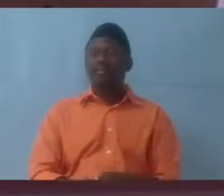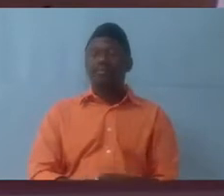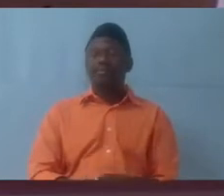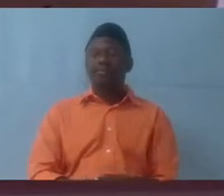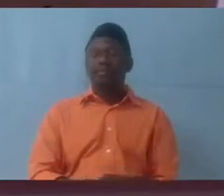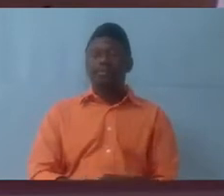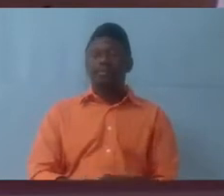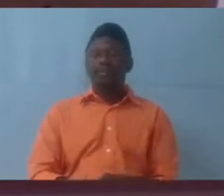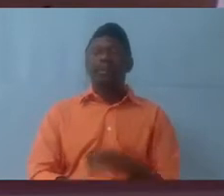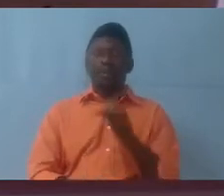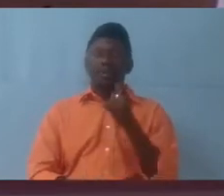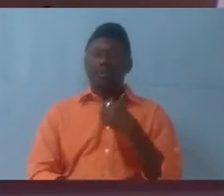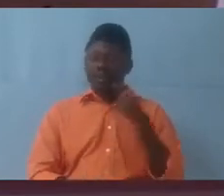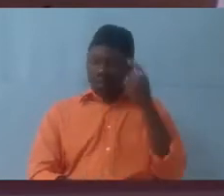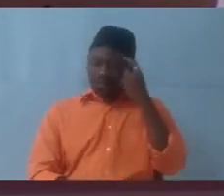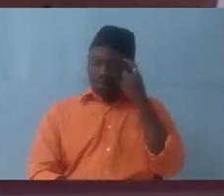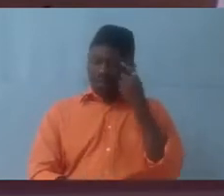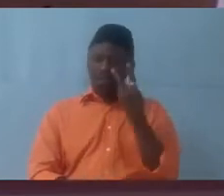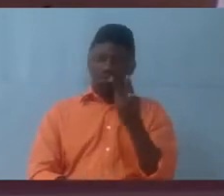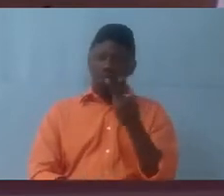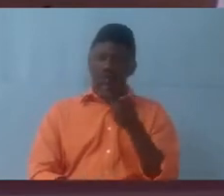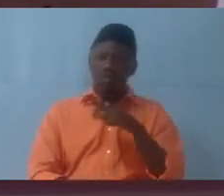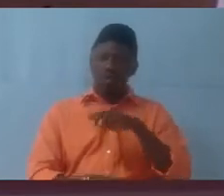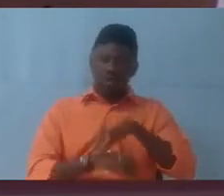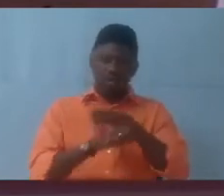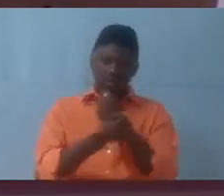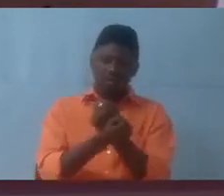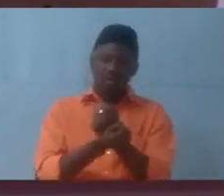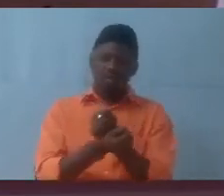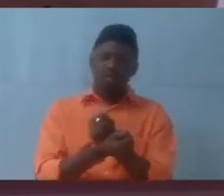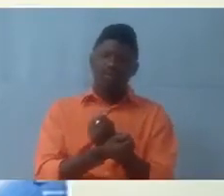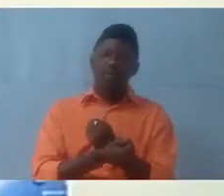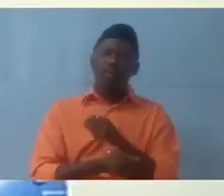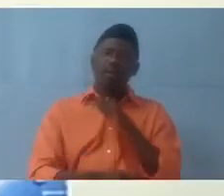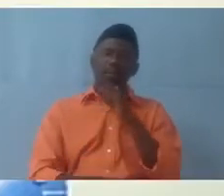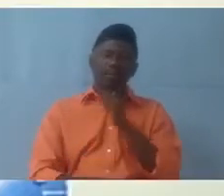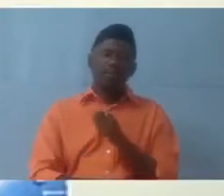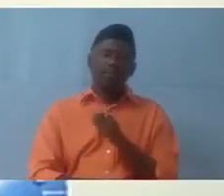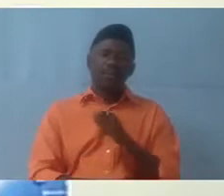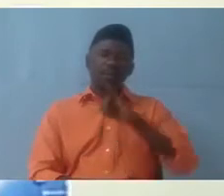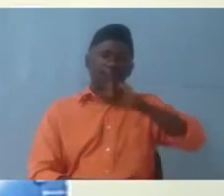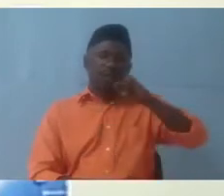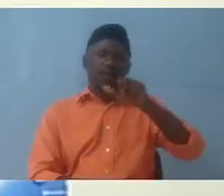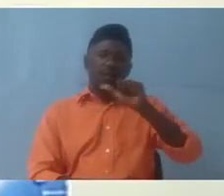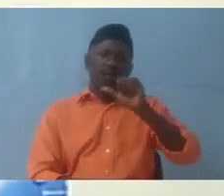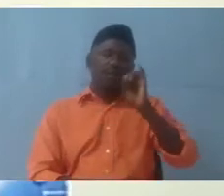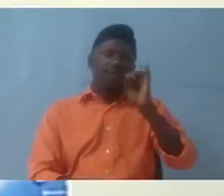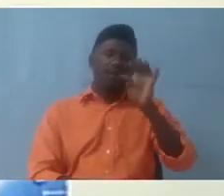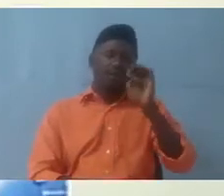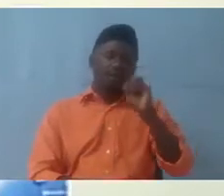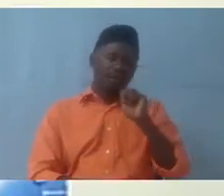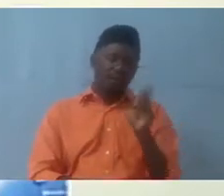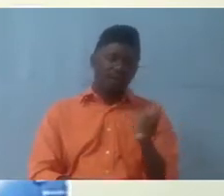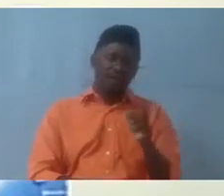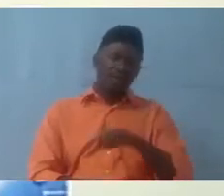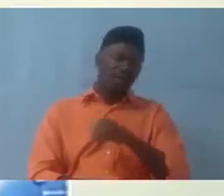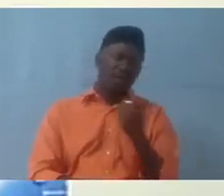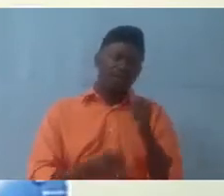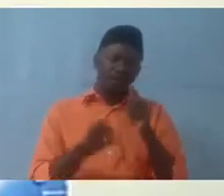I think the two that were arrested were His Worship Jaite and His Worship